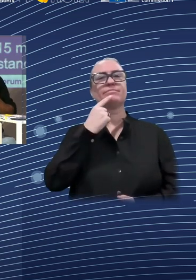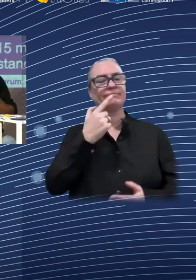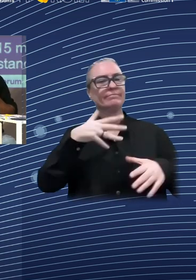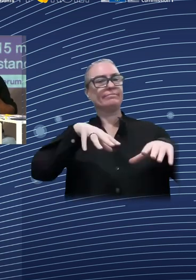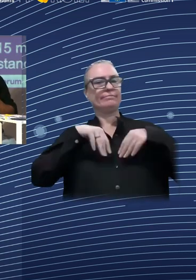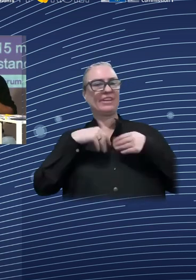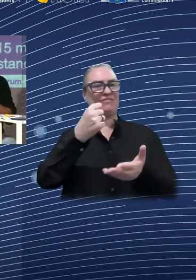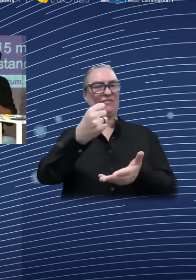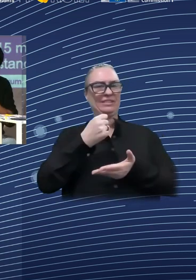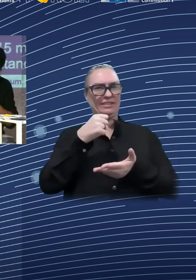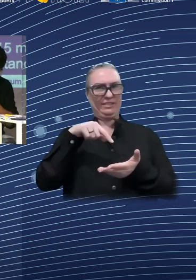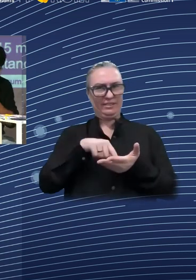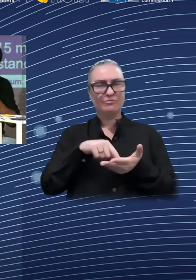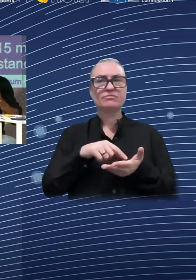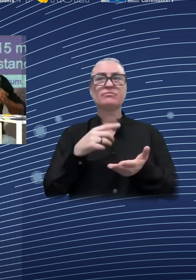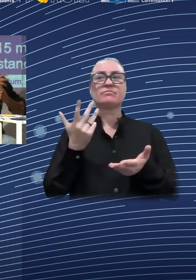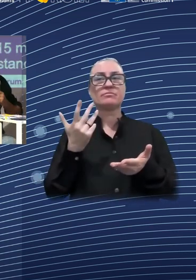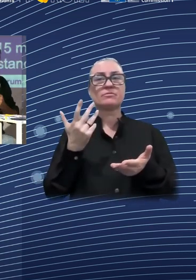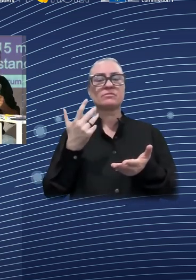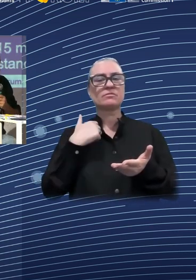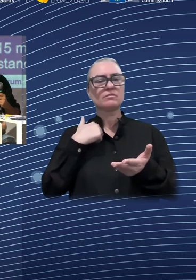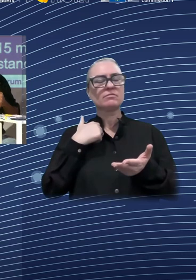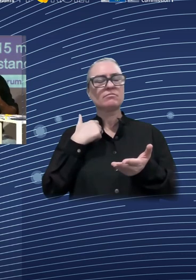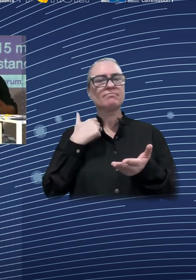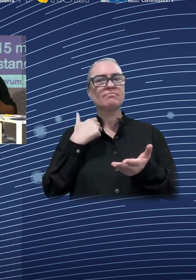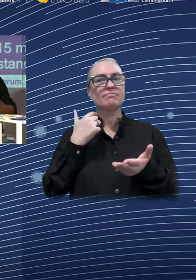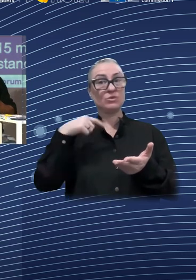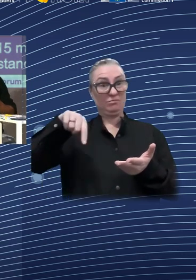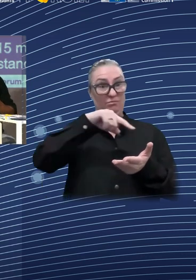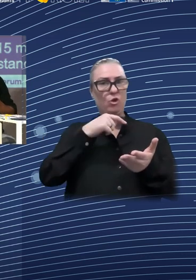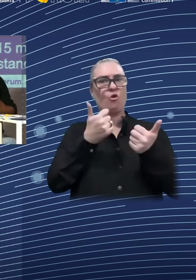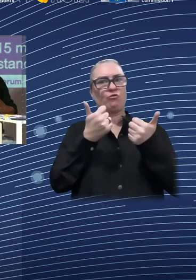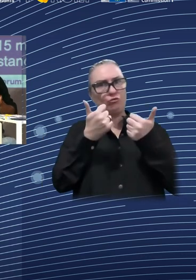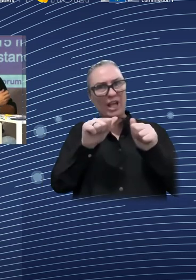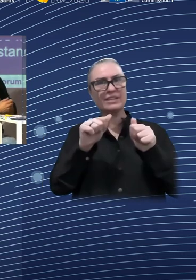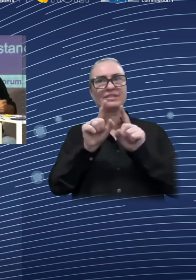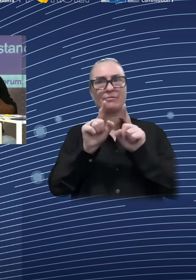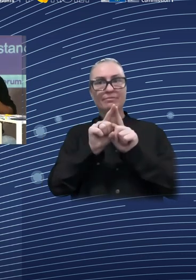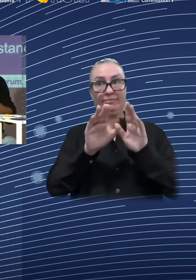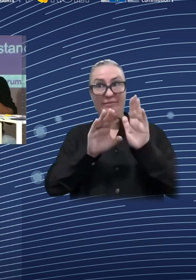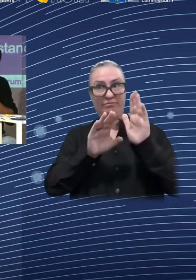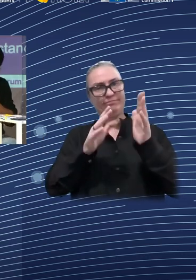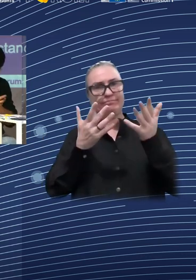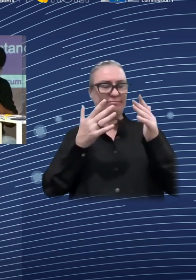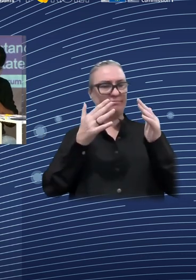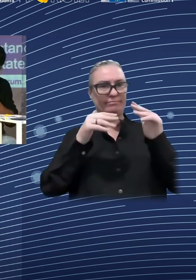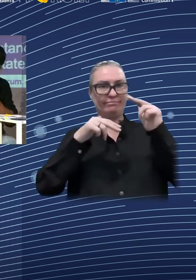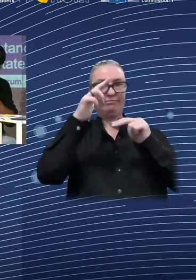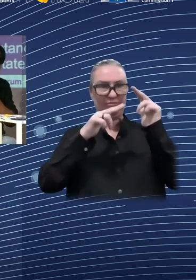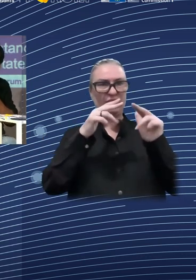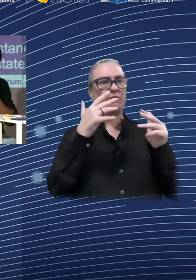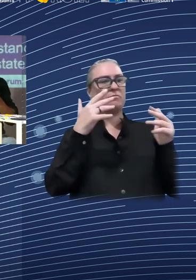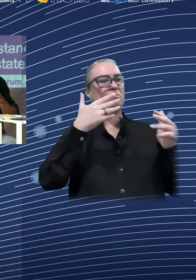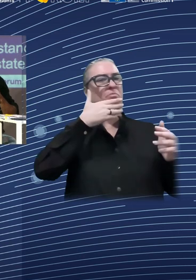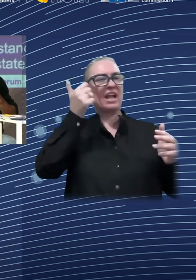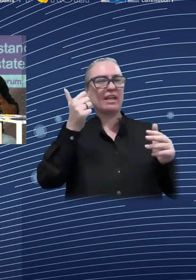in order to allow each member state that wants to be there to share a tool, to decide together how